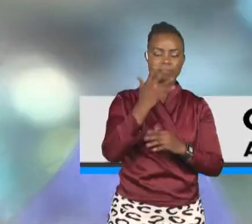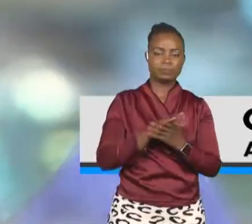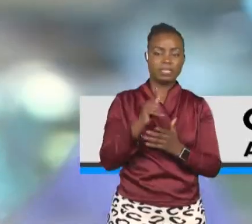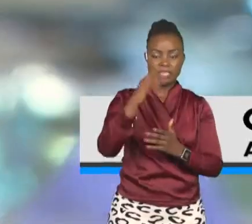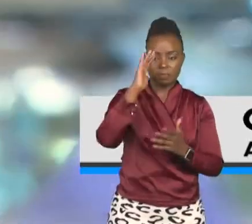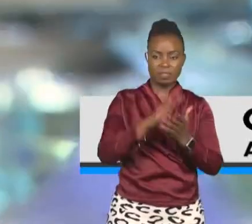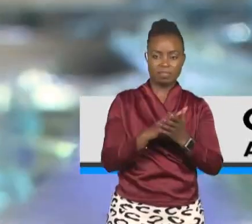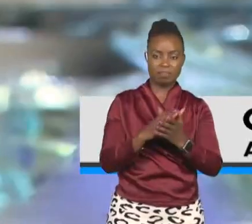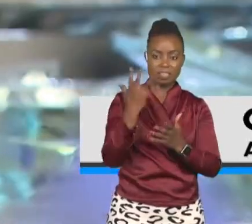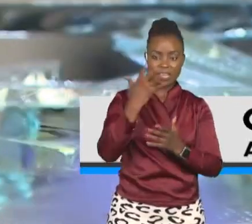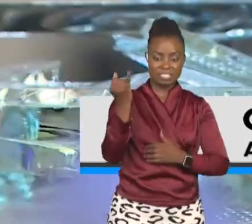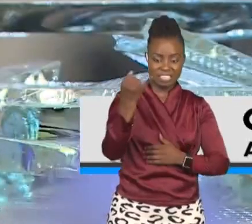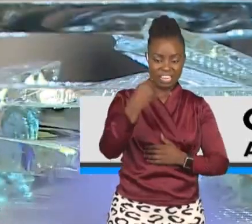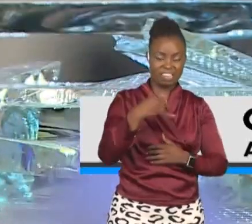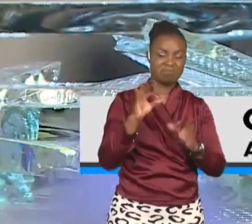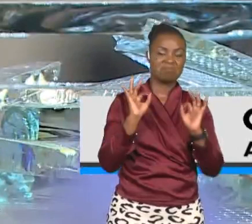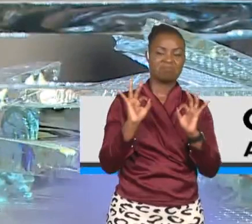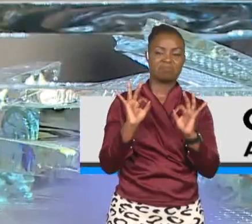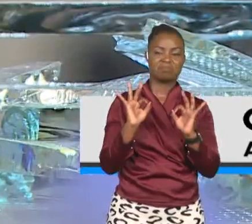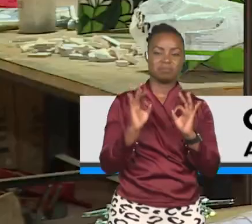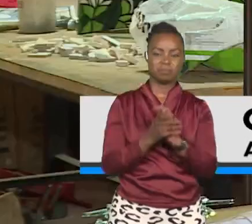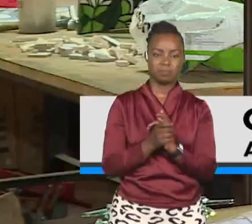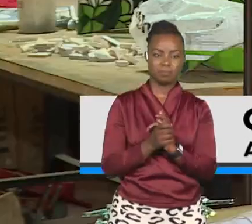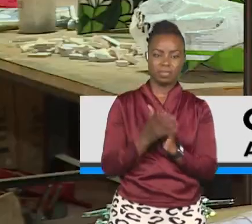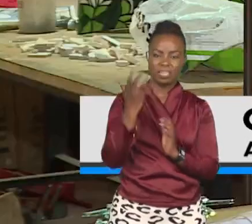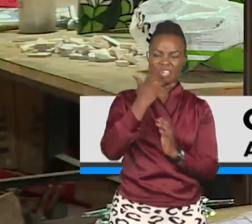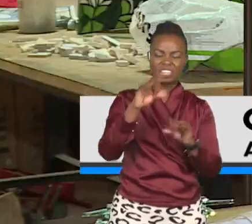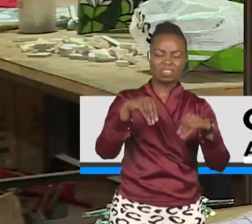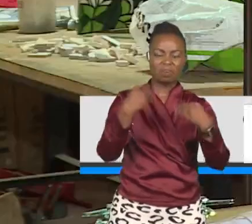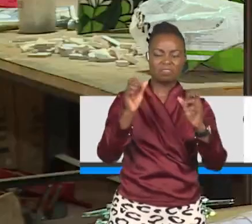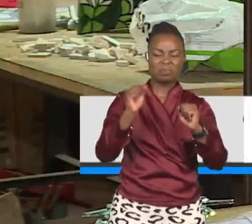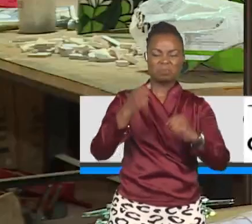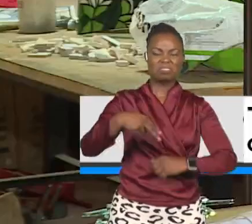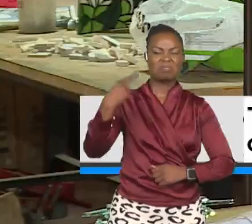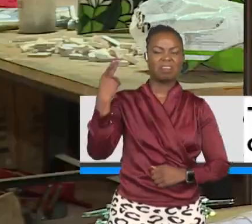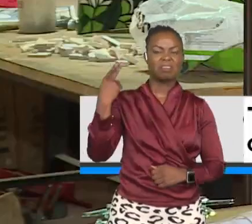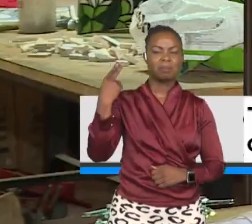believes that glass art is quite fascinating. So glass offers a lot of possibilities.